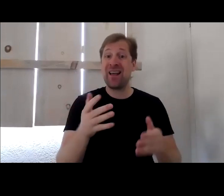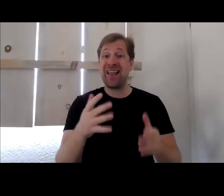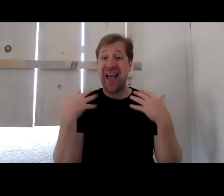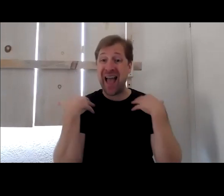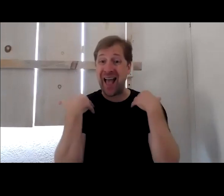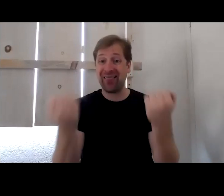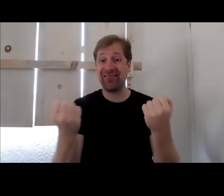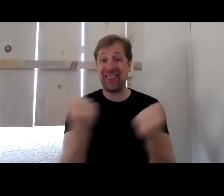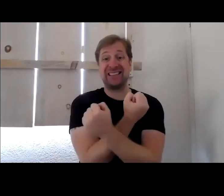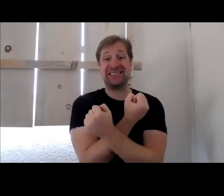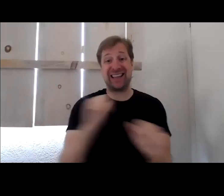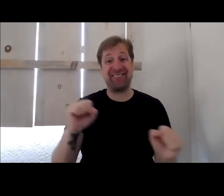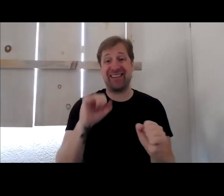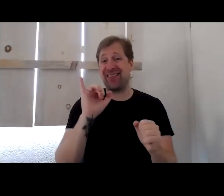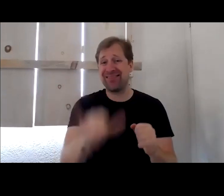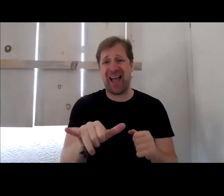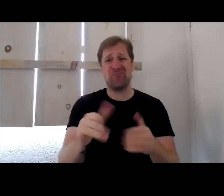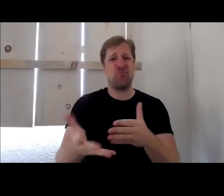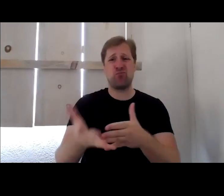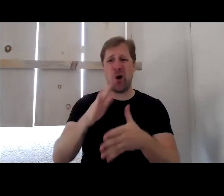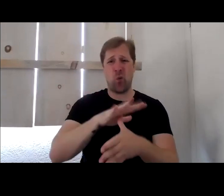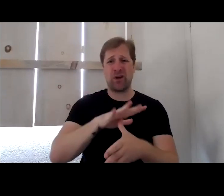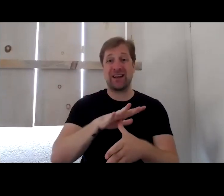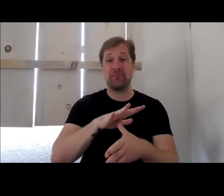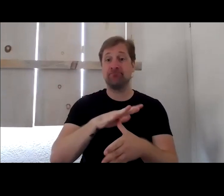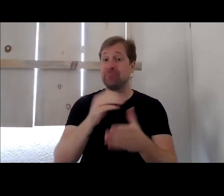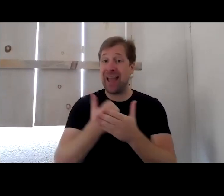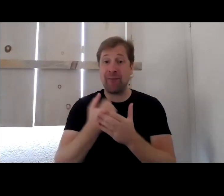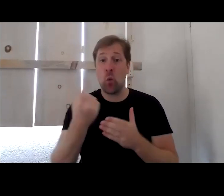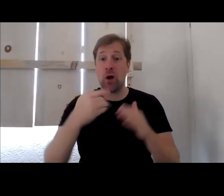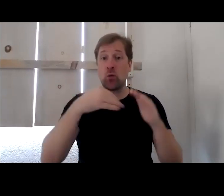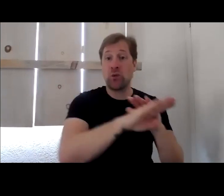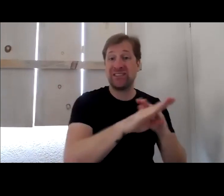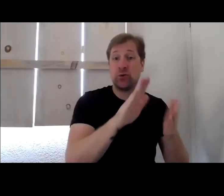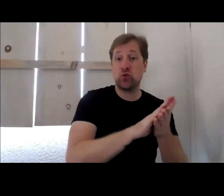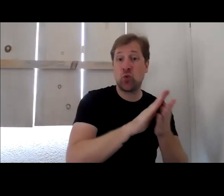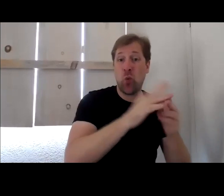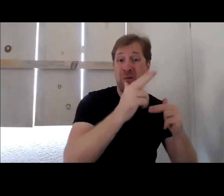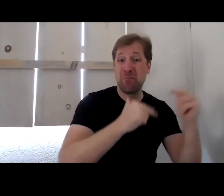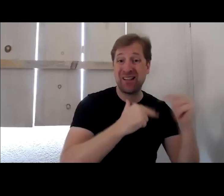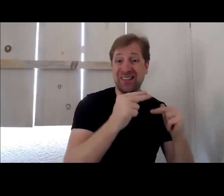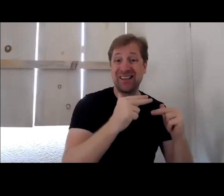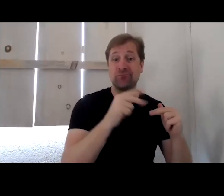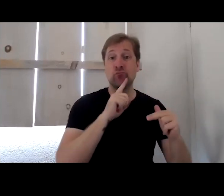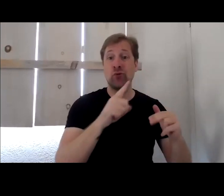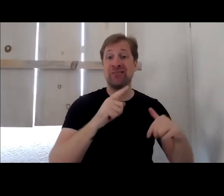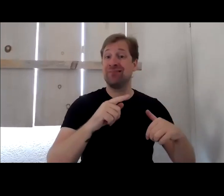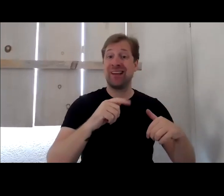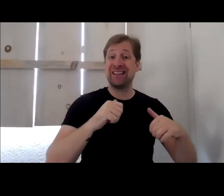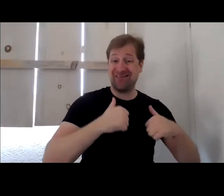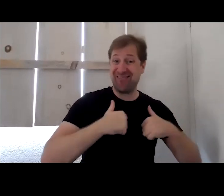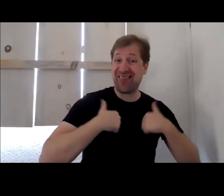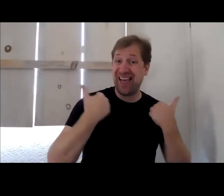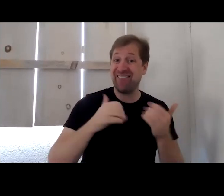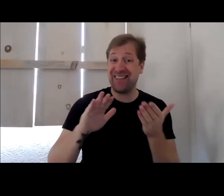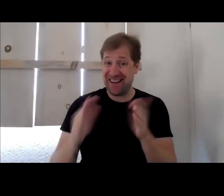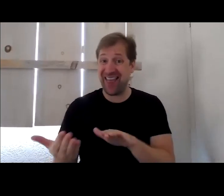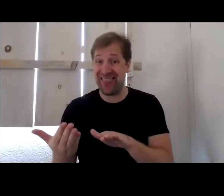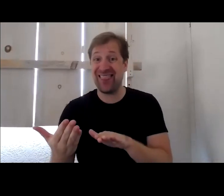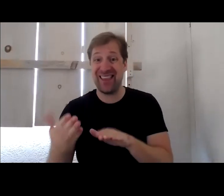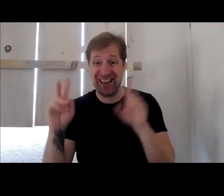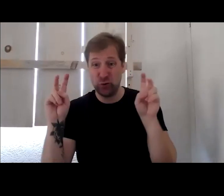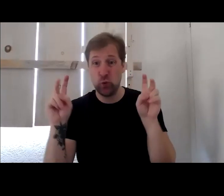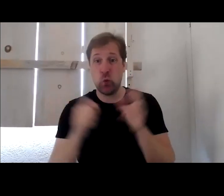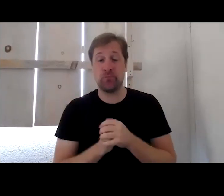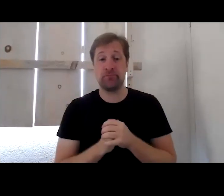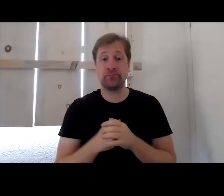everyone. Everyone who enters a school building, and is a life and death issue. So as